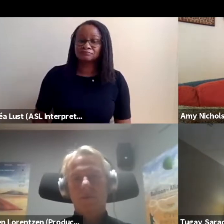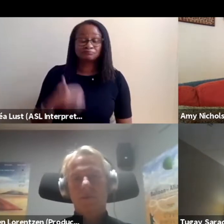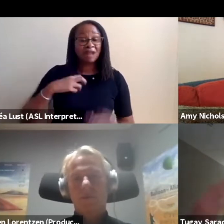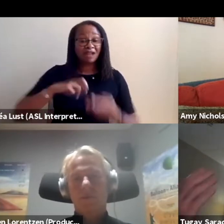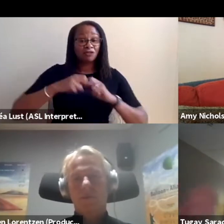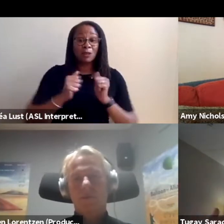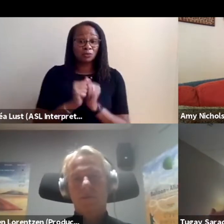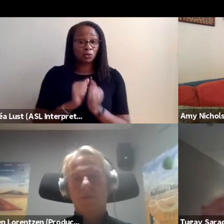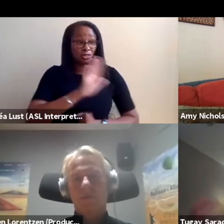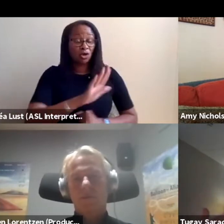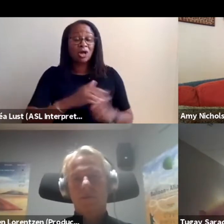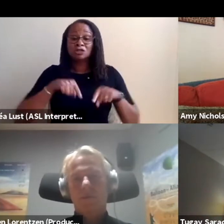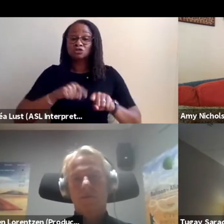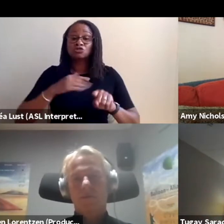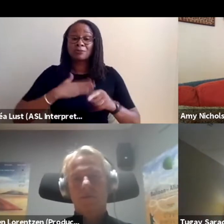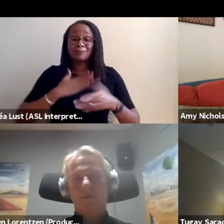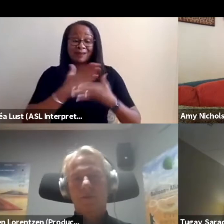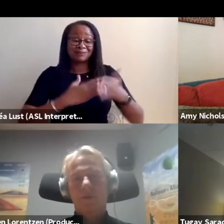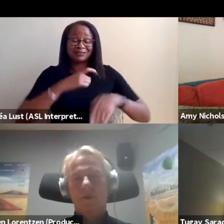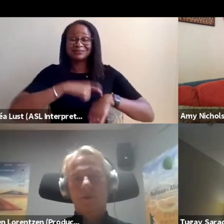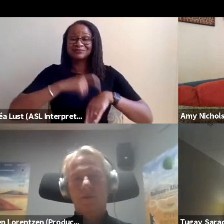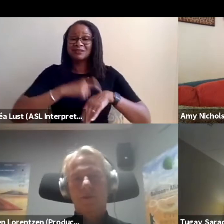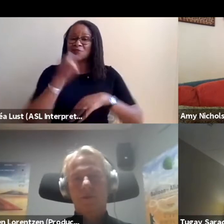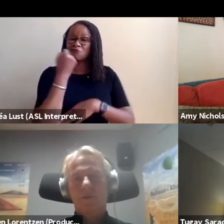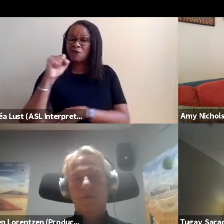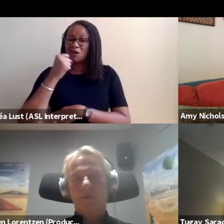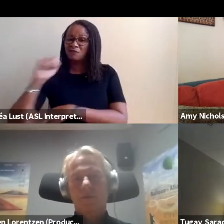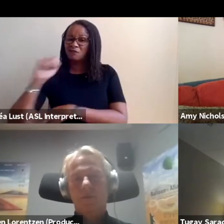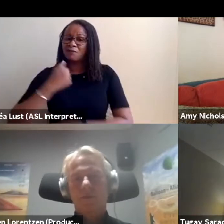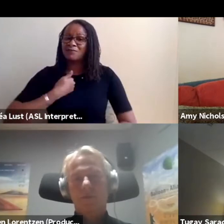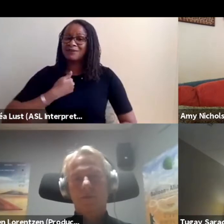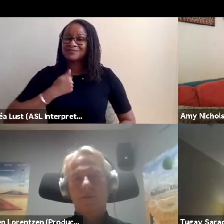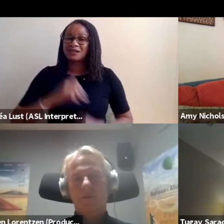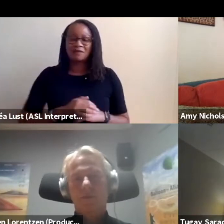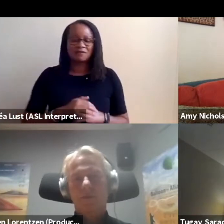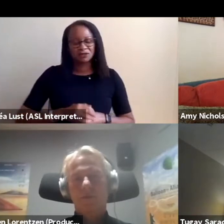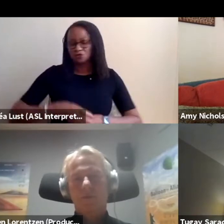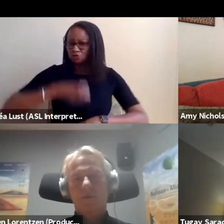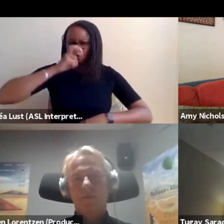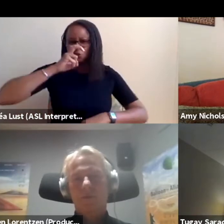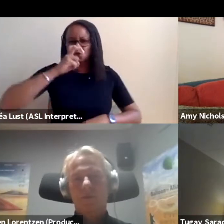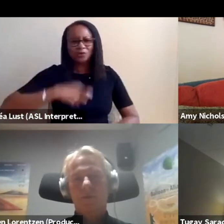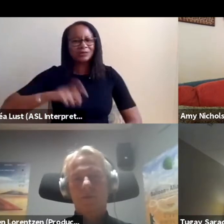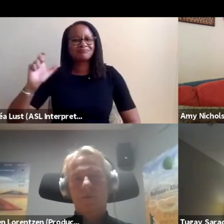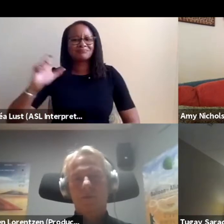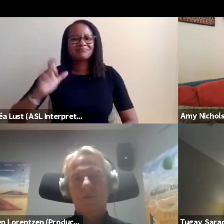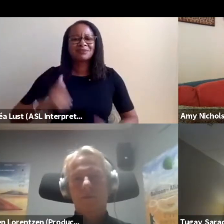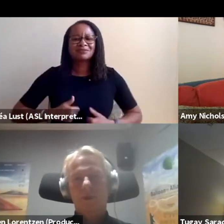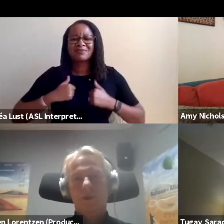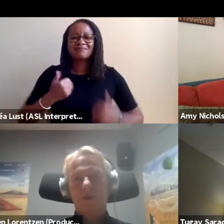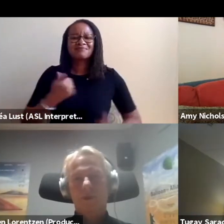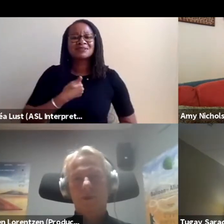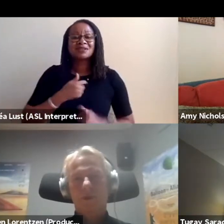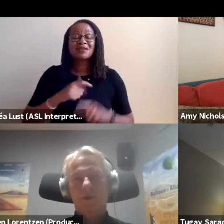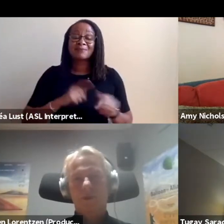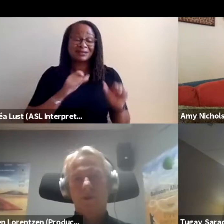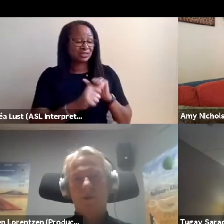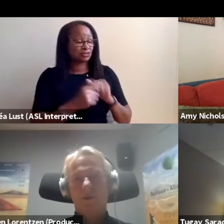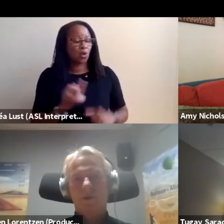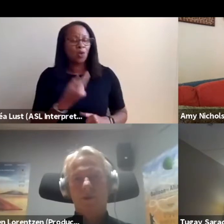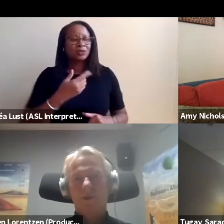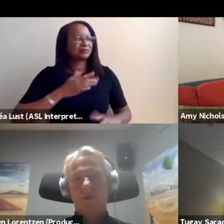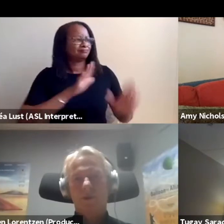her during my phase of radicalization. So, but still, she was always my